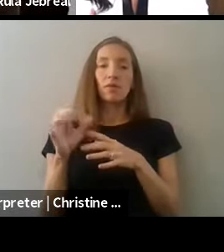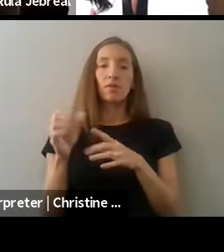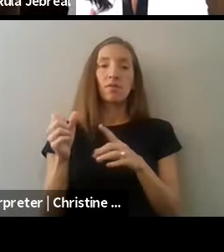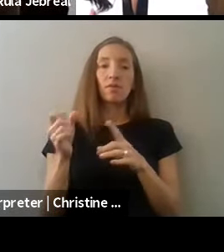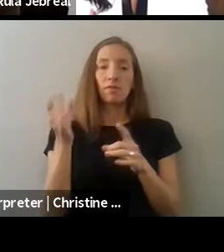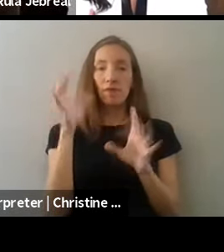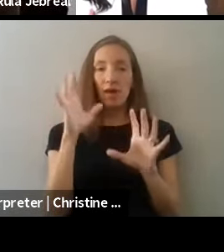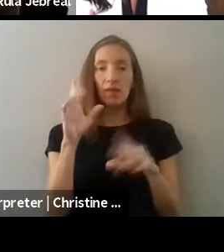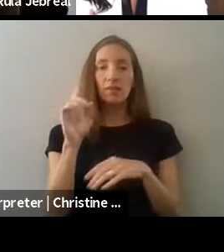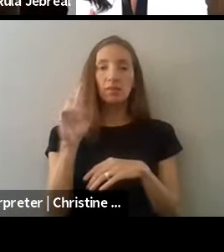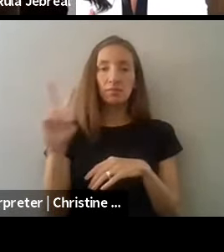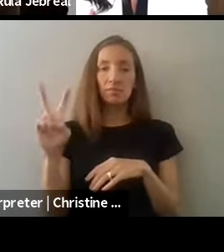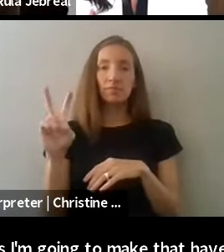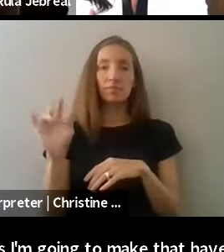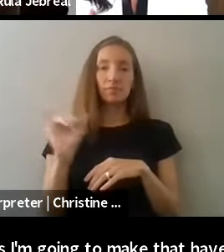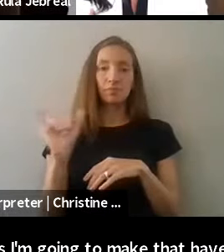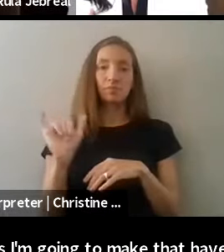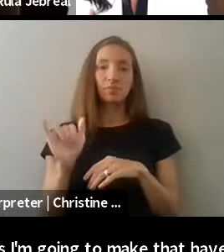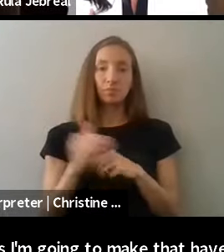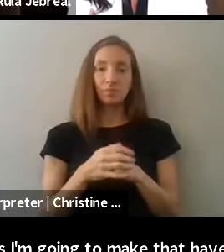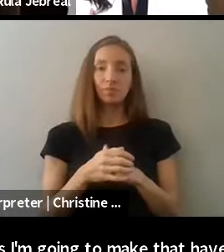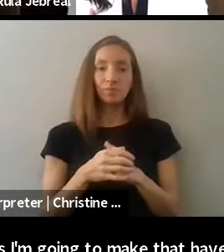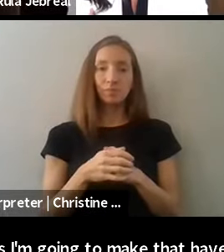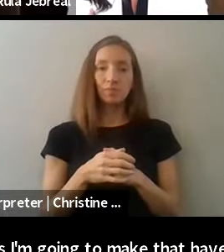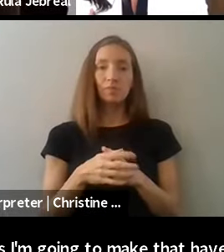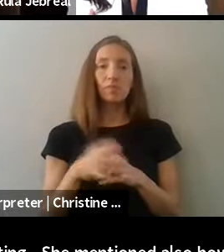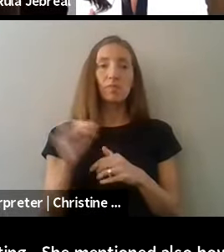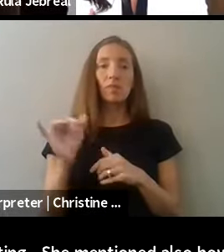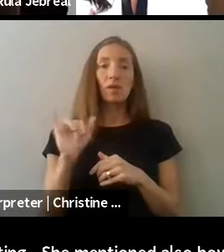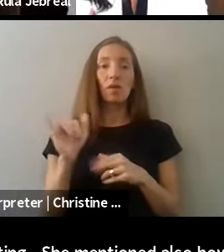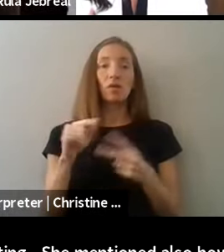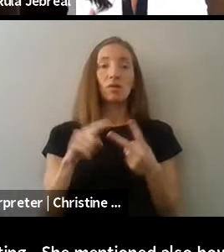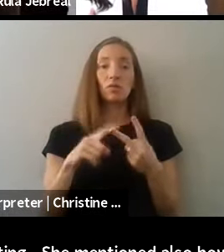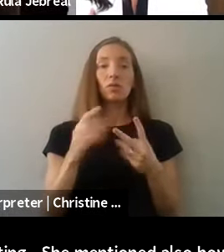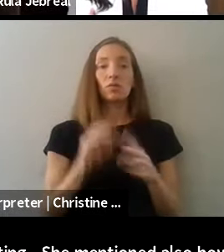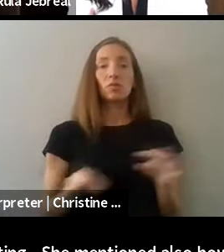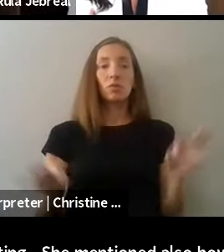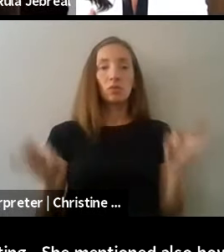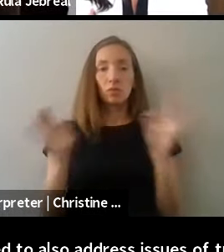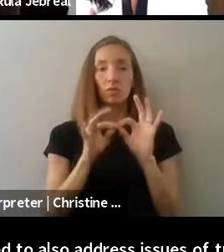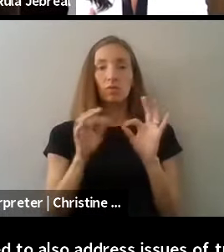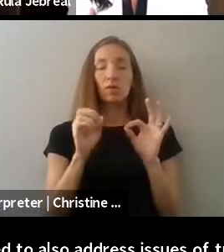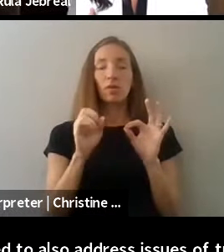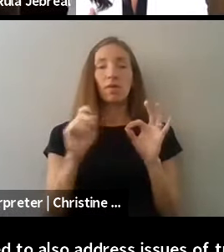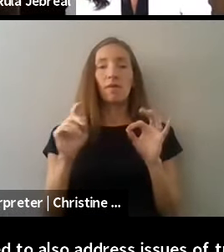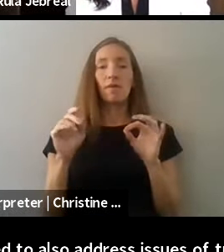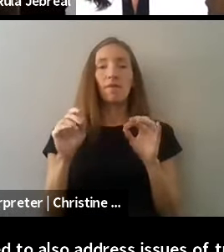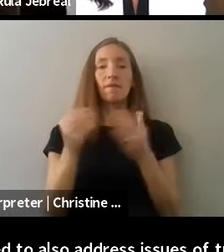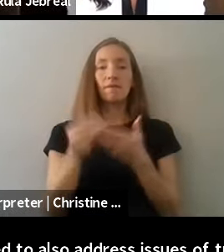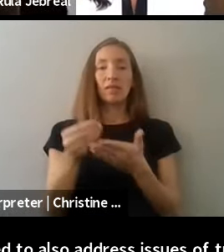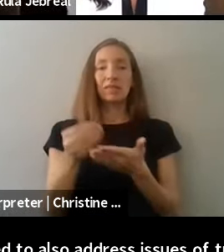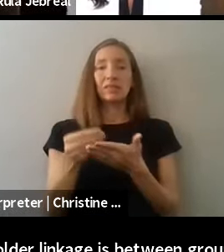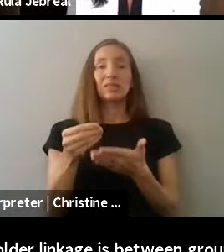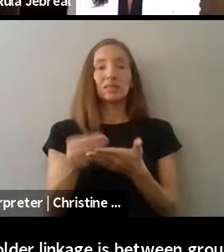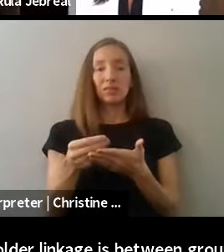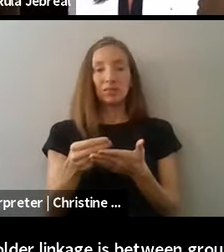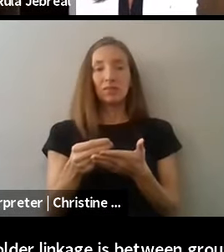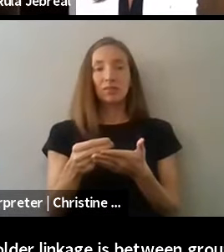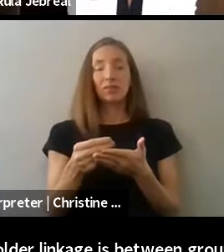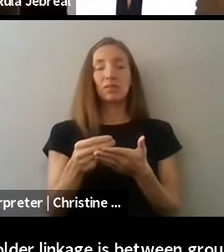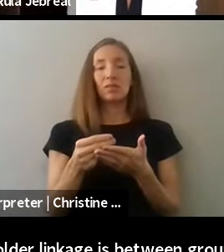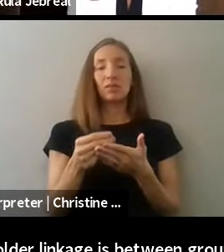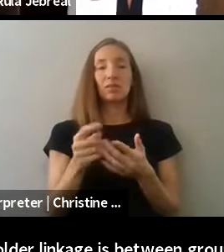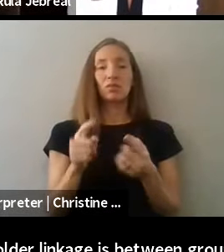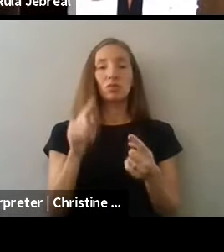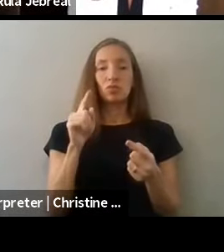lastly, also the importance of sustainable funding, and particularly sustainable funding to civil society and